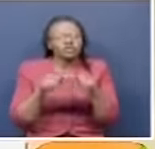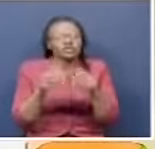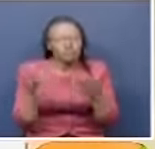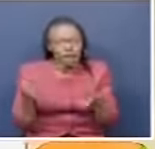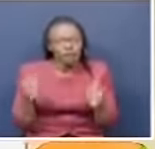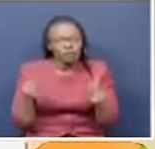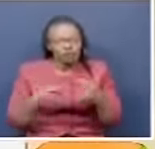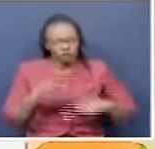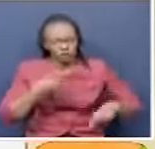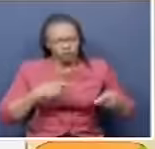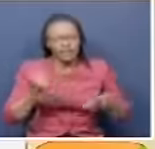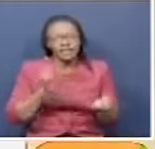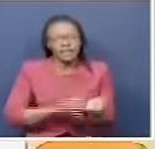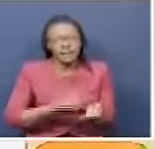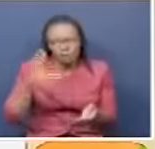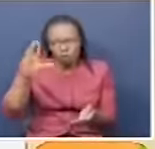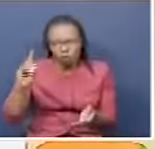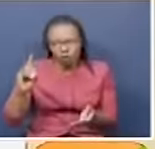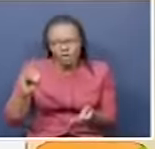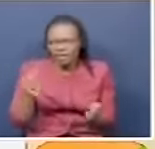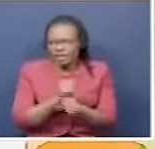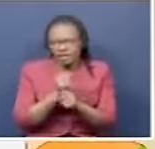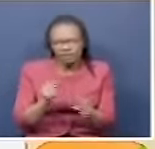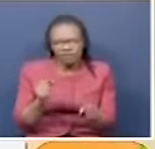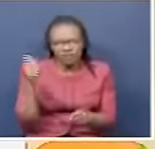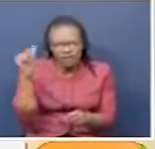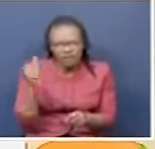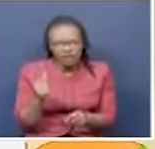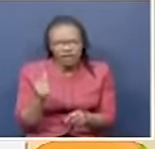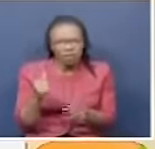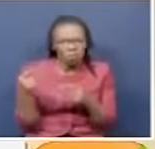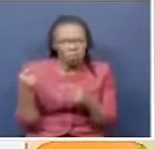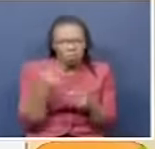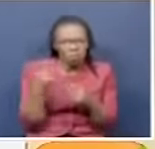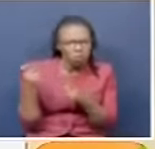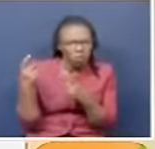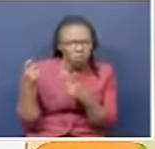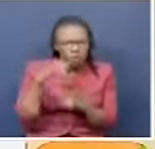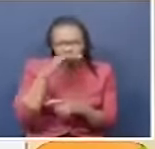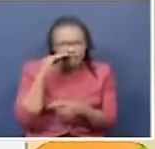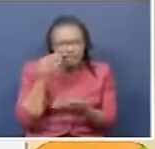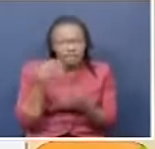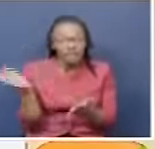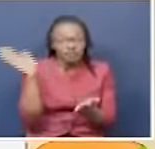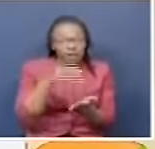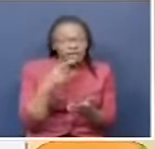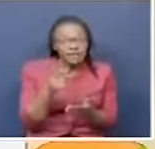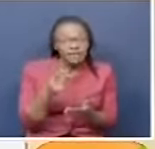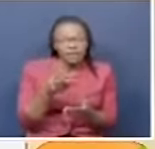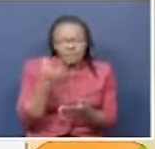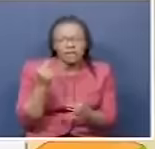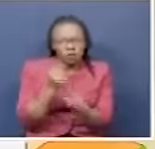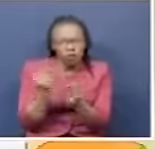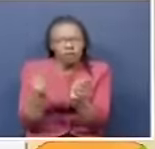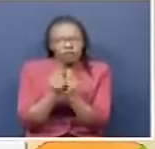And I think the CORD base has never really been hostile to Musalia Mudavadi. So if he comes back and says, let's work out an arrangement, let's negotiate a